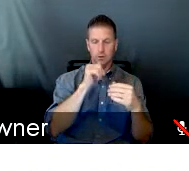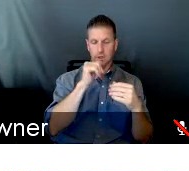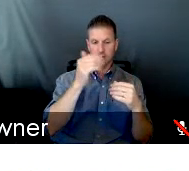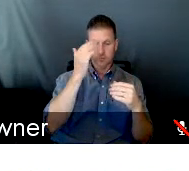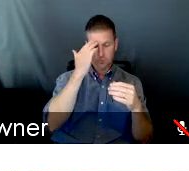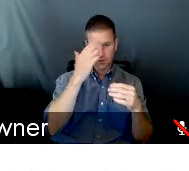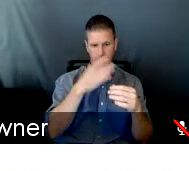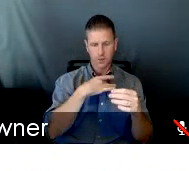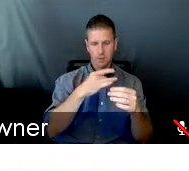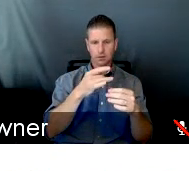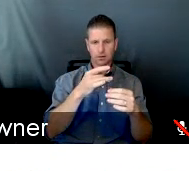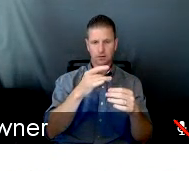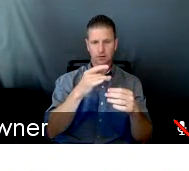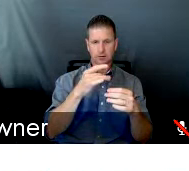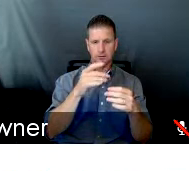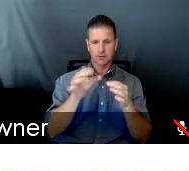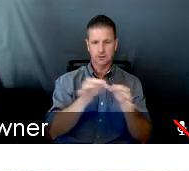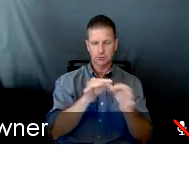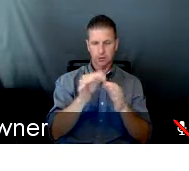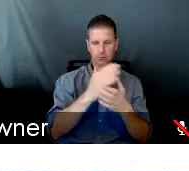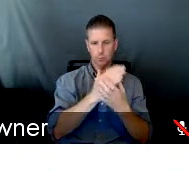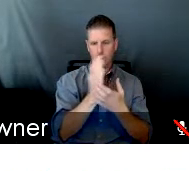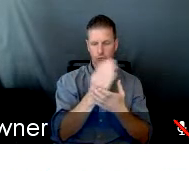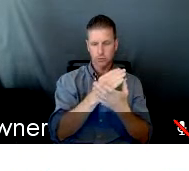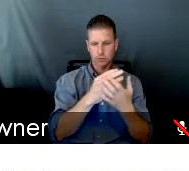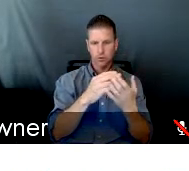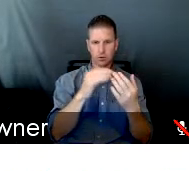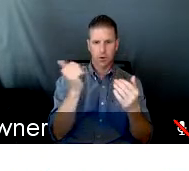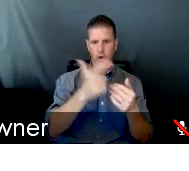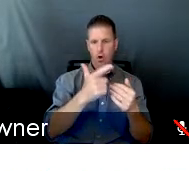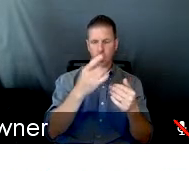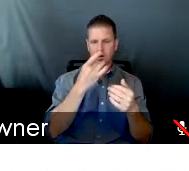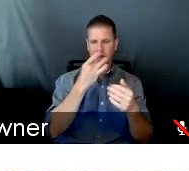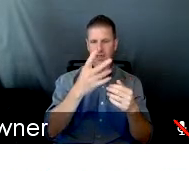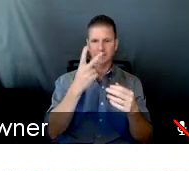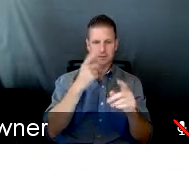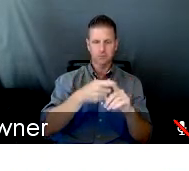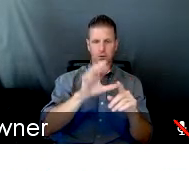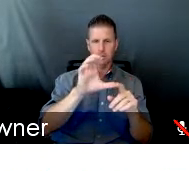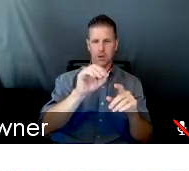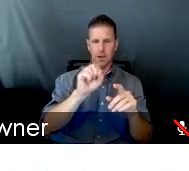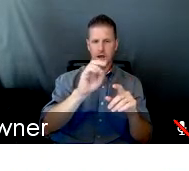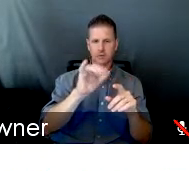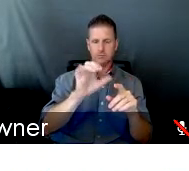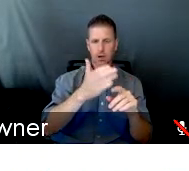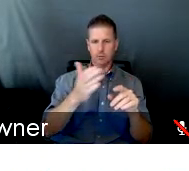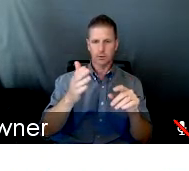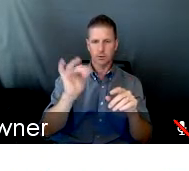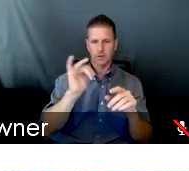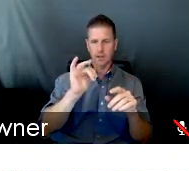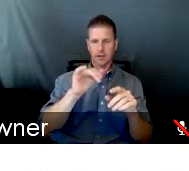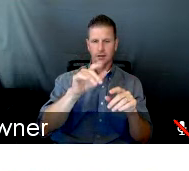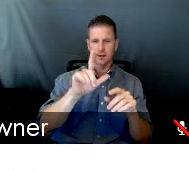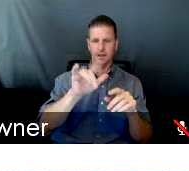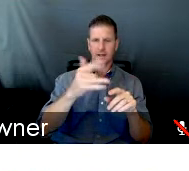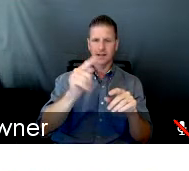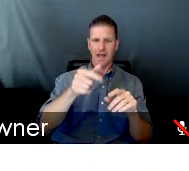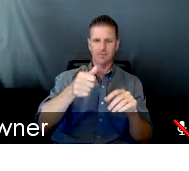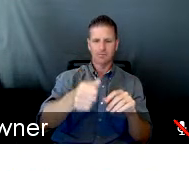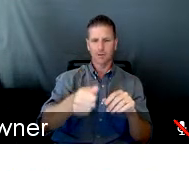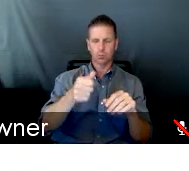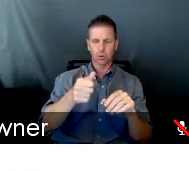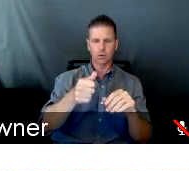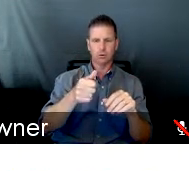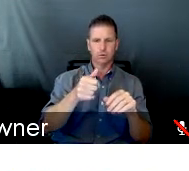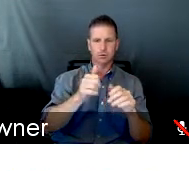describe spectra. It kind of describes all light that you see from a cosmic object. So I kind of treat it like a light fingerprint. And so with these